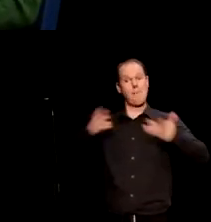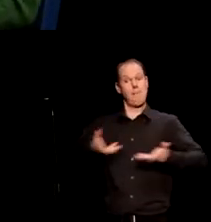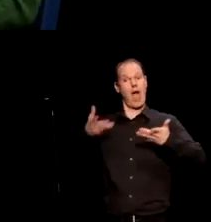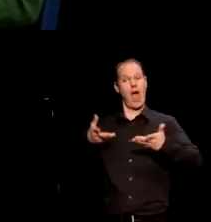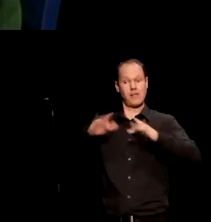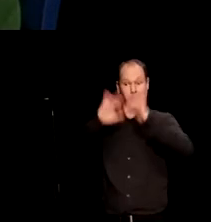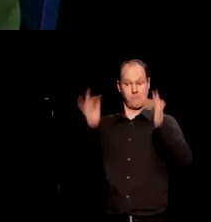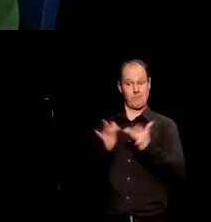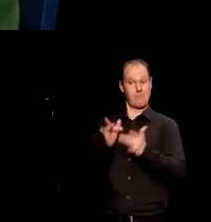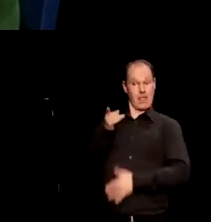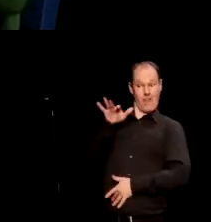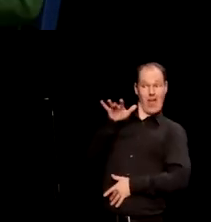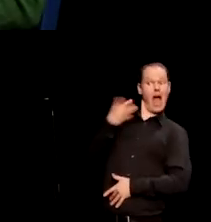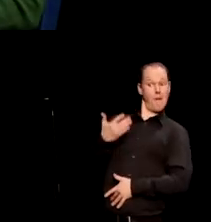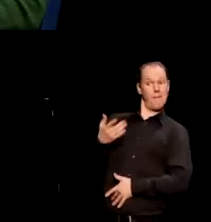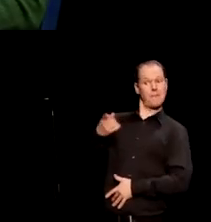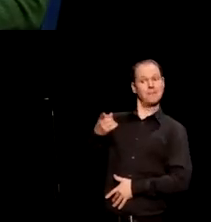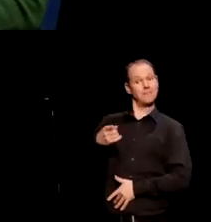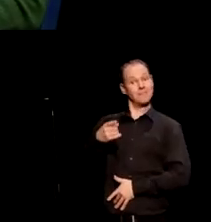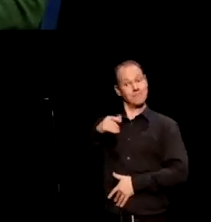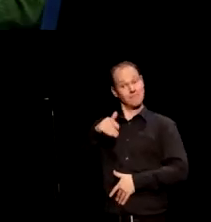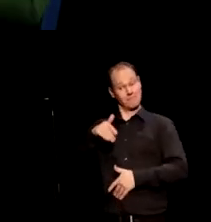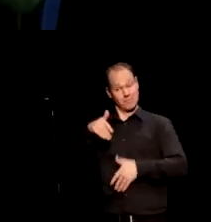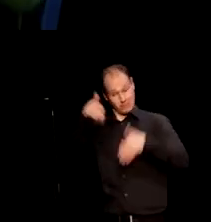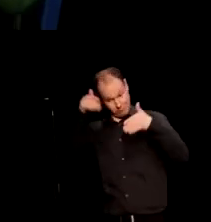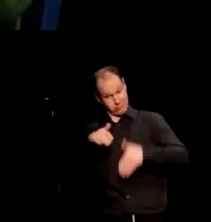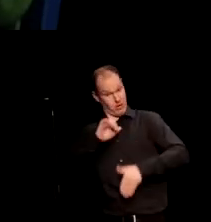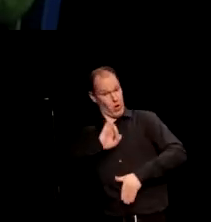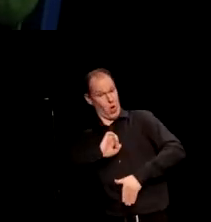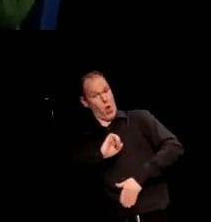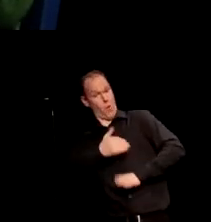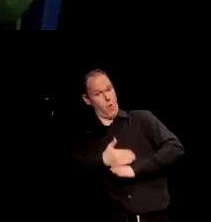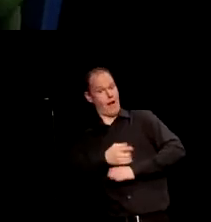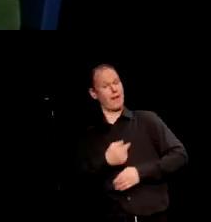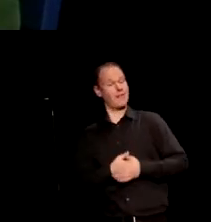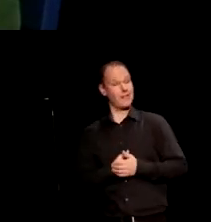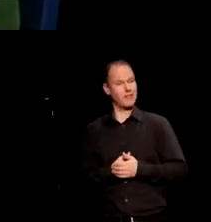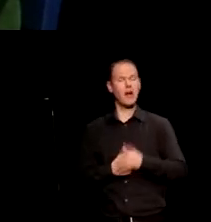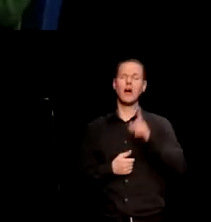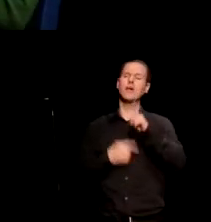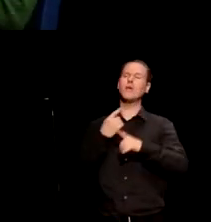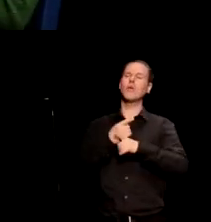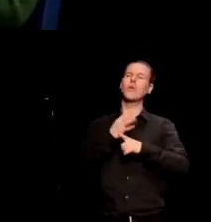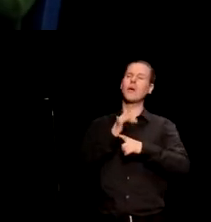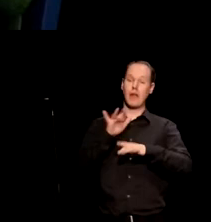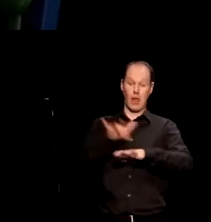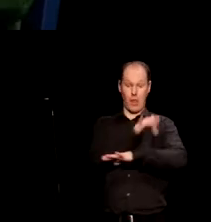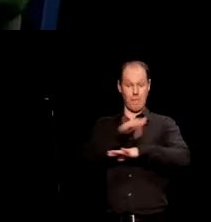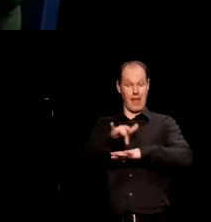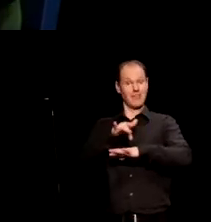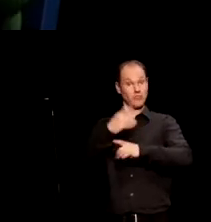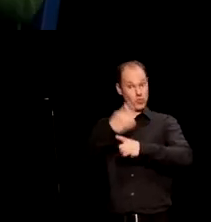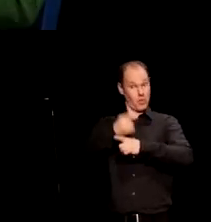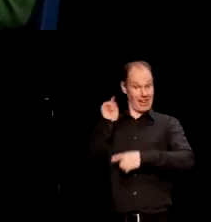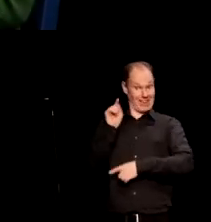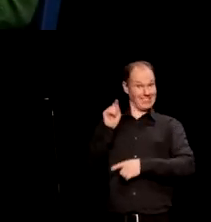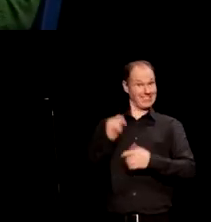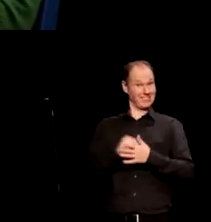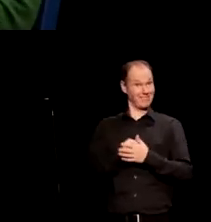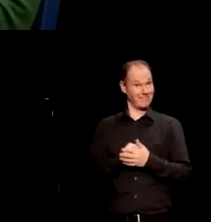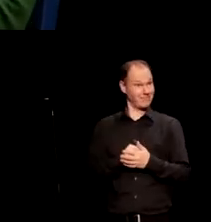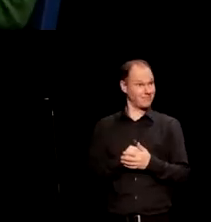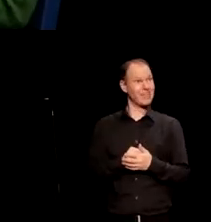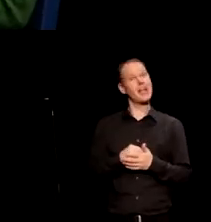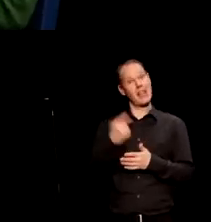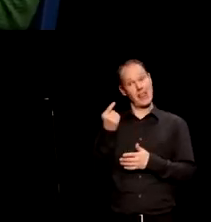biography. It obviously focuses more on her work. And I was just interested, the section where they mentioned the play, clearly the people who commented on it had